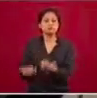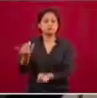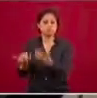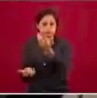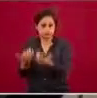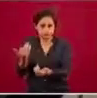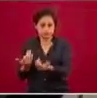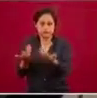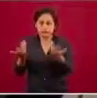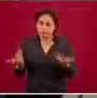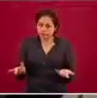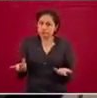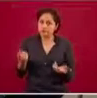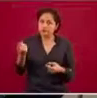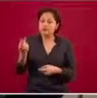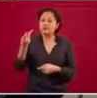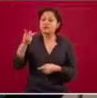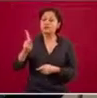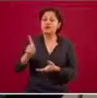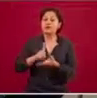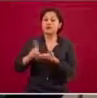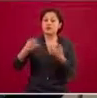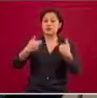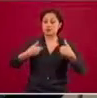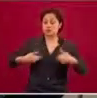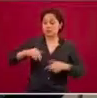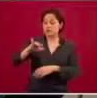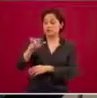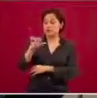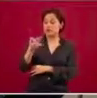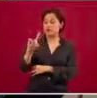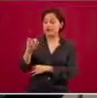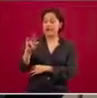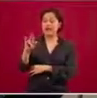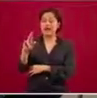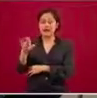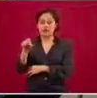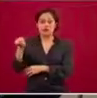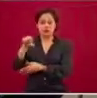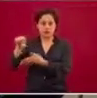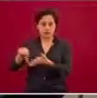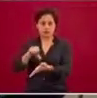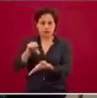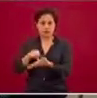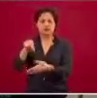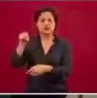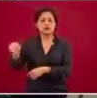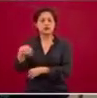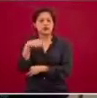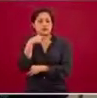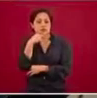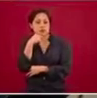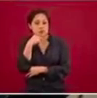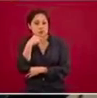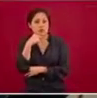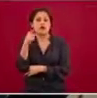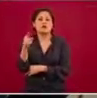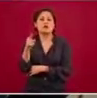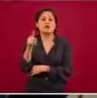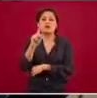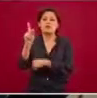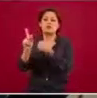it's been said that the way to dispose of the dead bodies by COVID-19 is cremation.